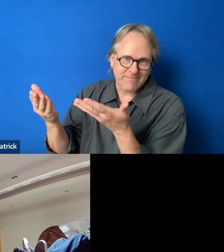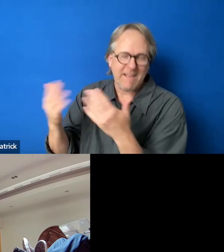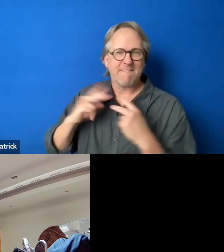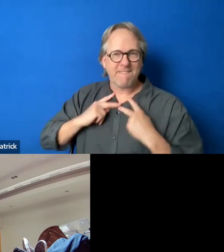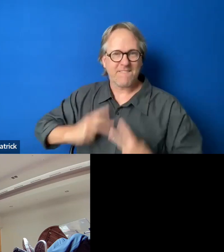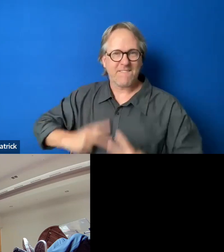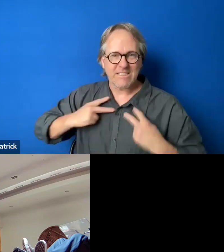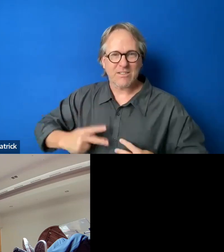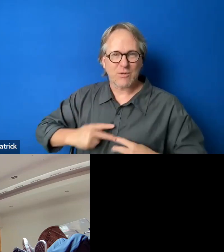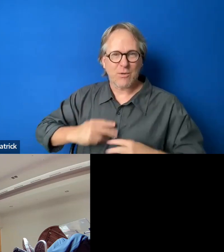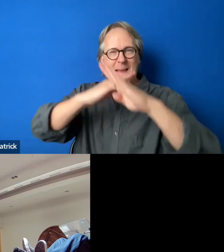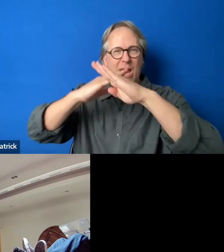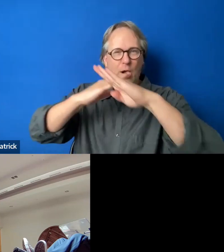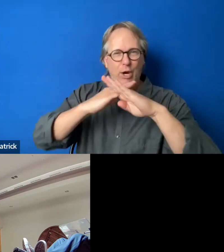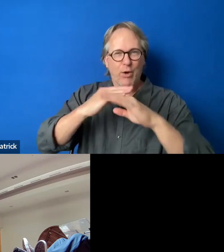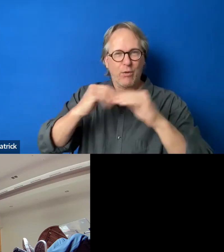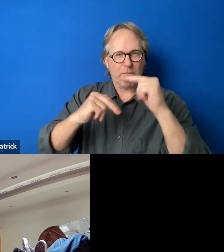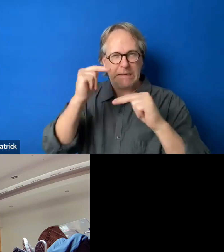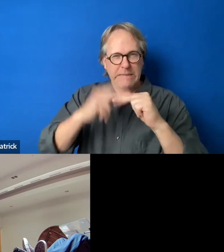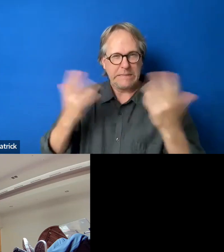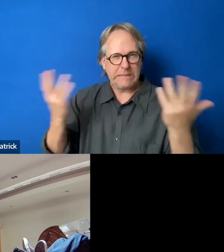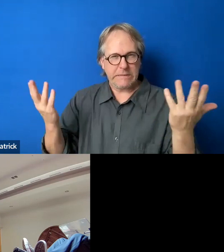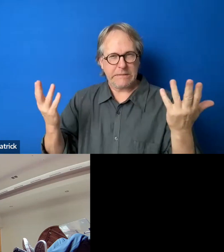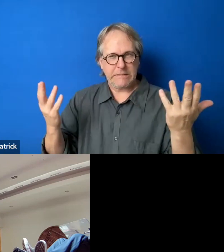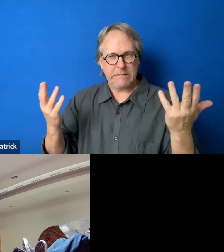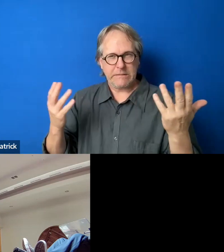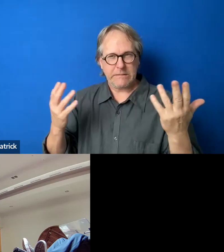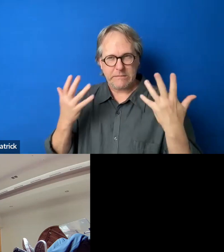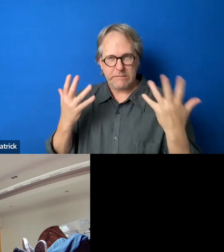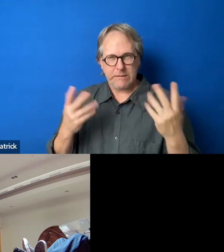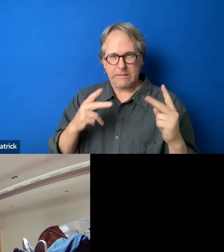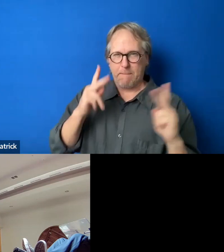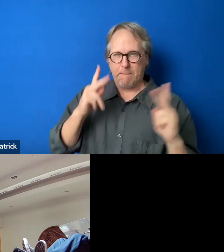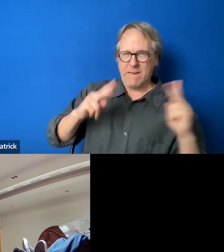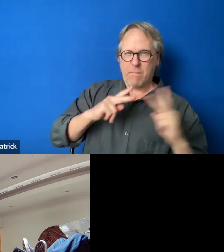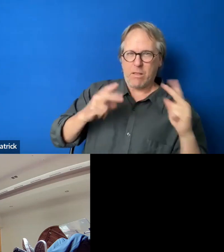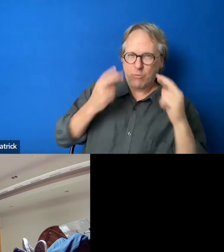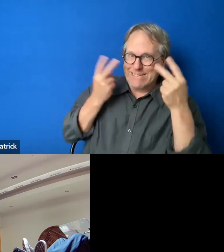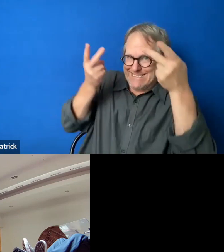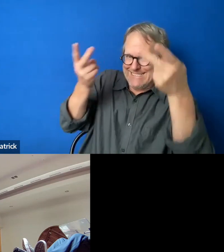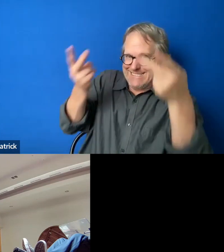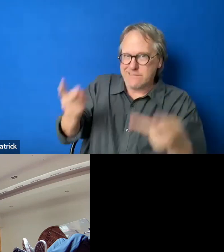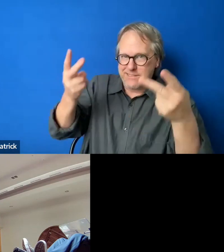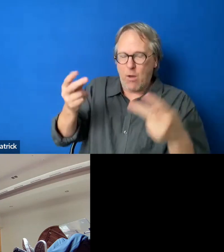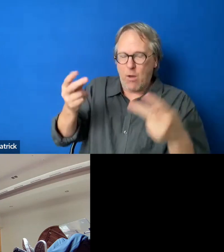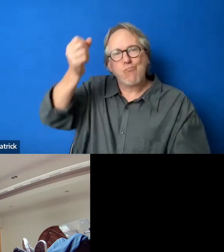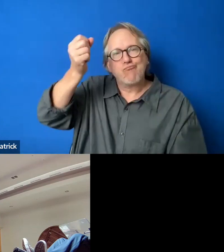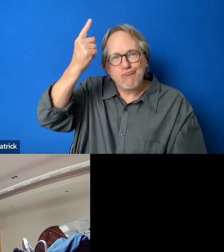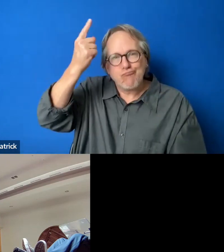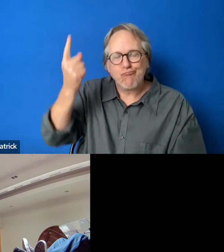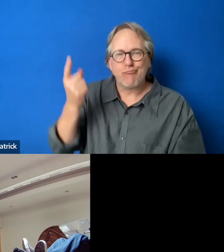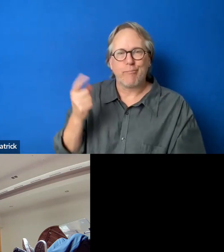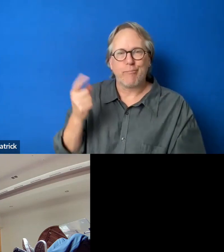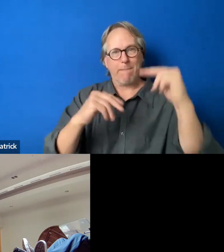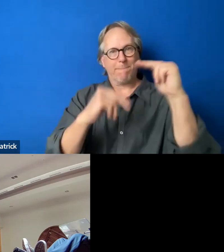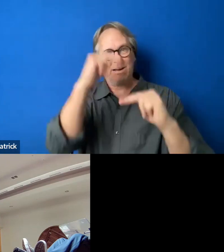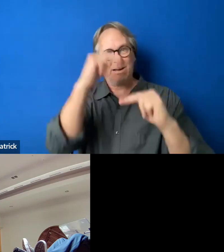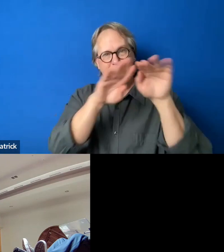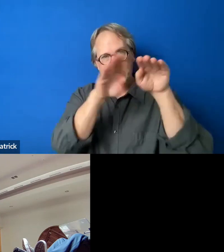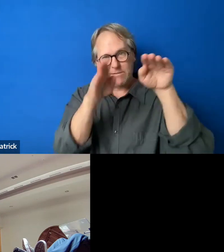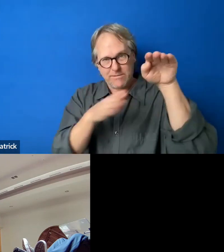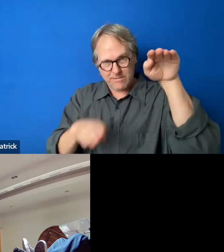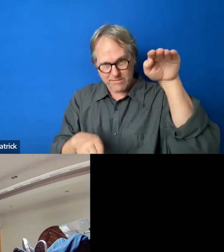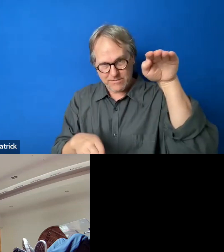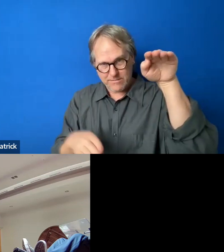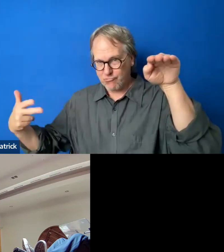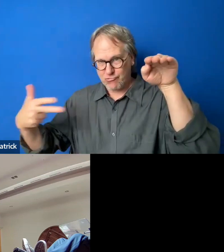physical barriers. Physical barriers was something that the public could be, you know, grasp, could understand. If I can't